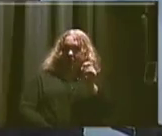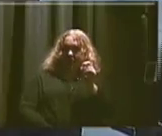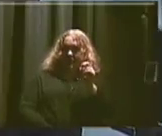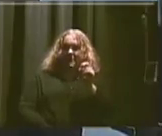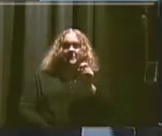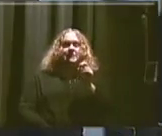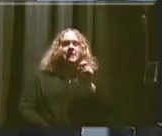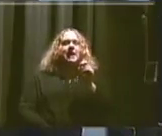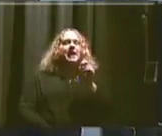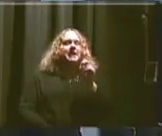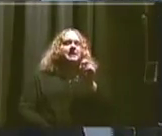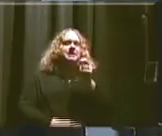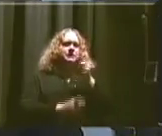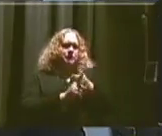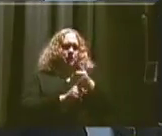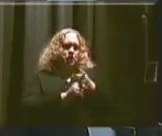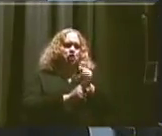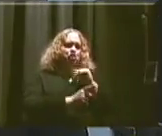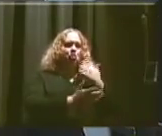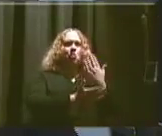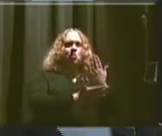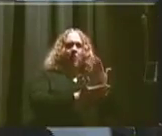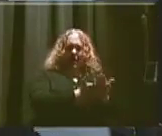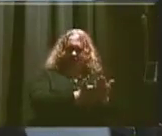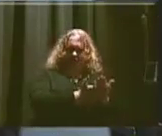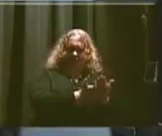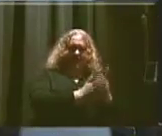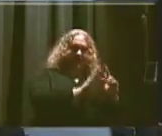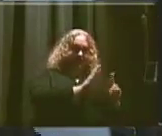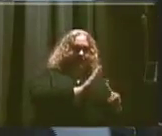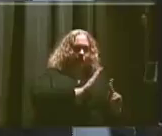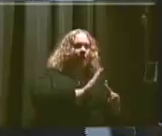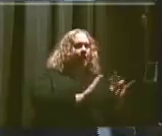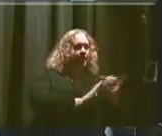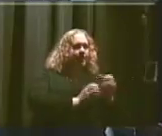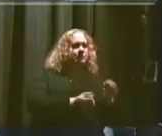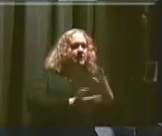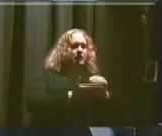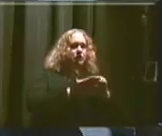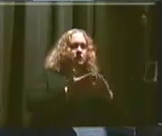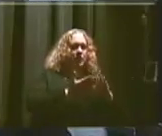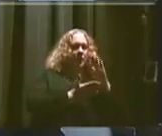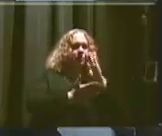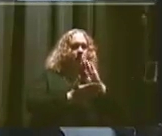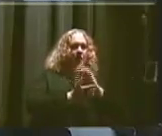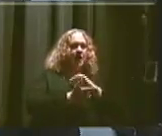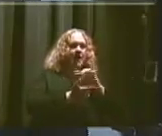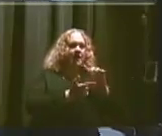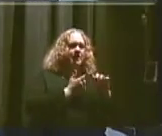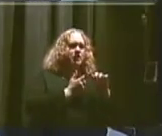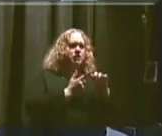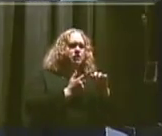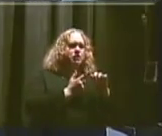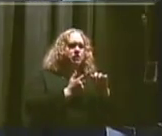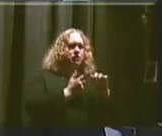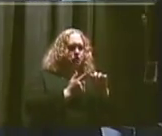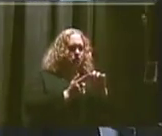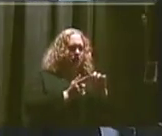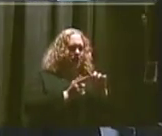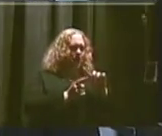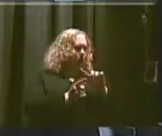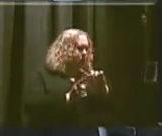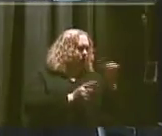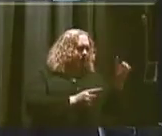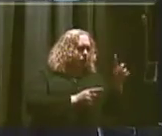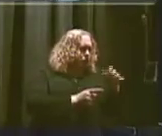School, many Brown School students came to us at an early age. She came to us in kindergarten, and then she left us for 1 year in third grade, but we didn't hold that against her.